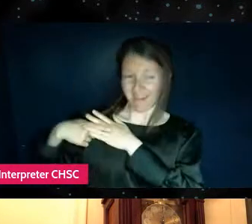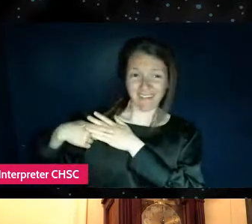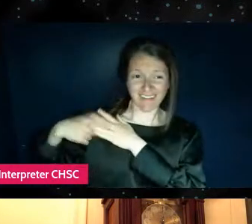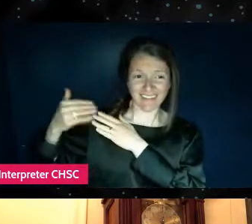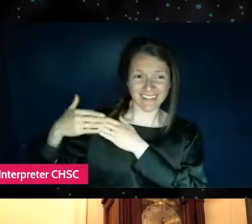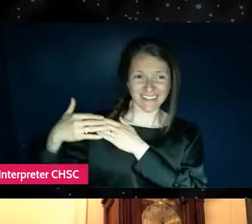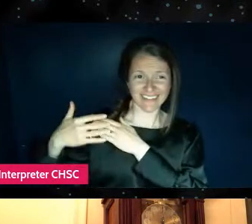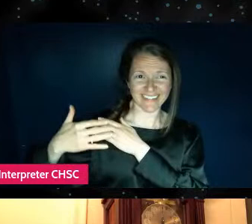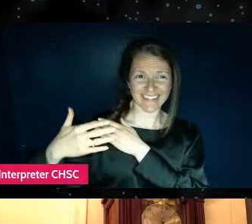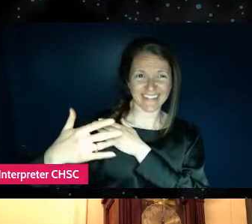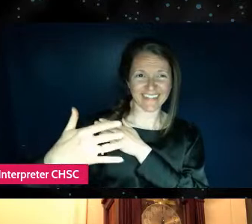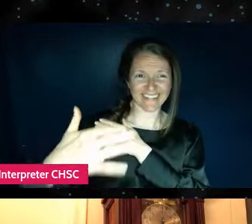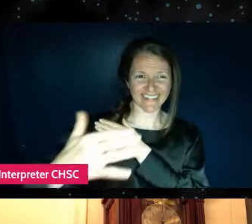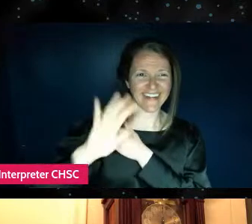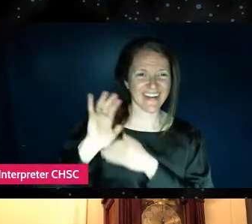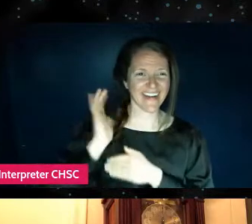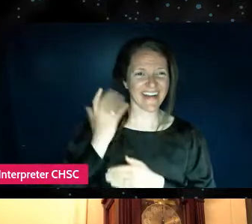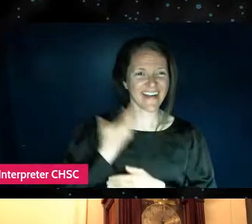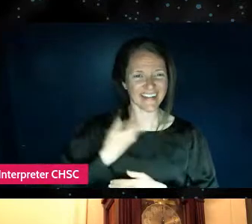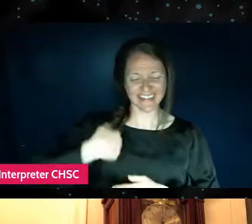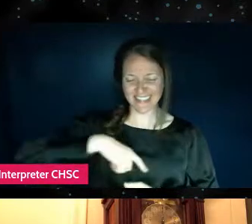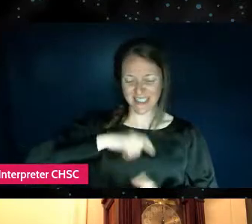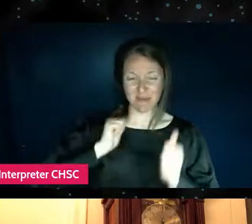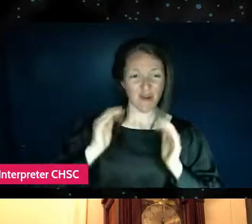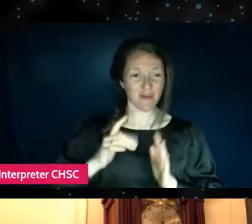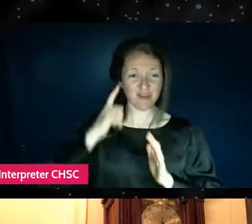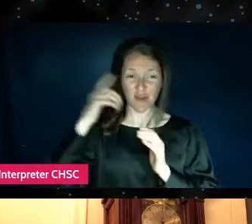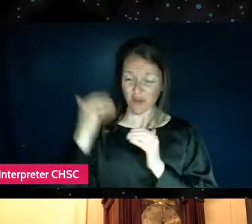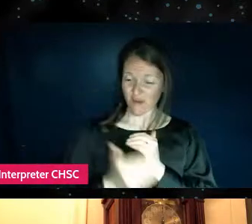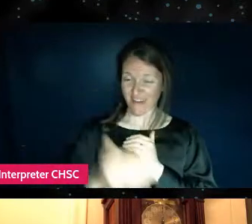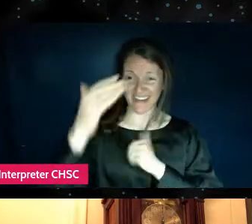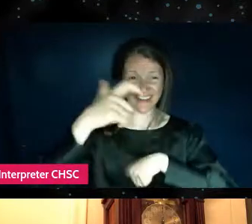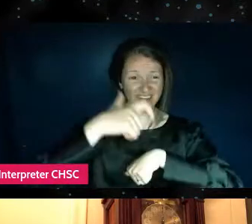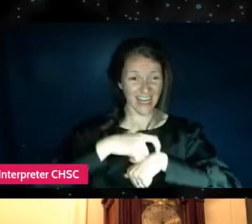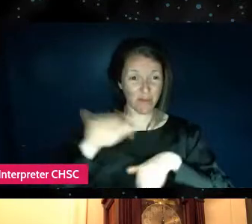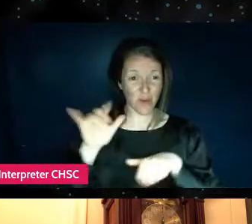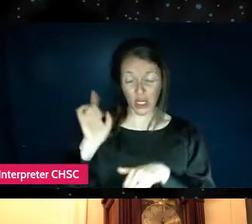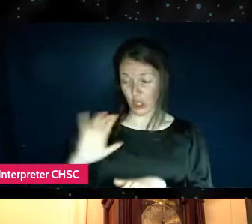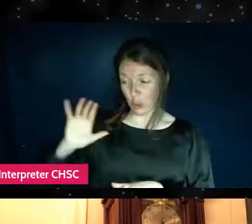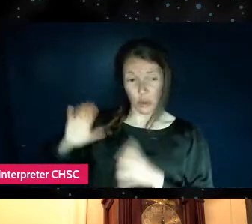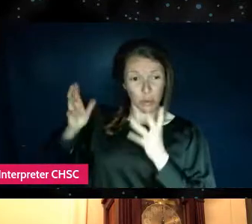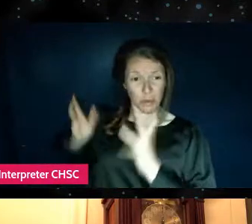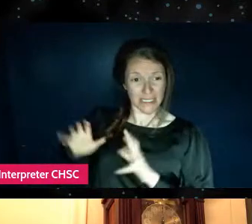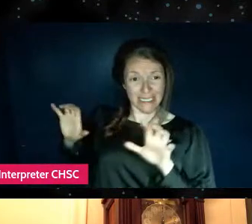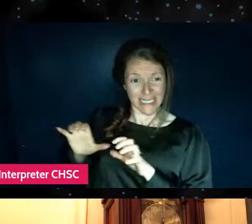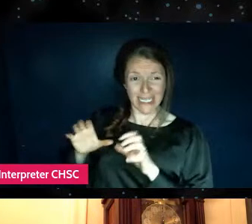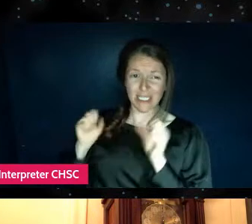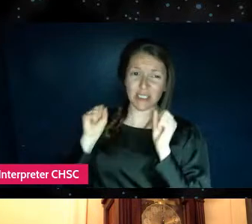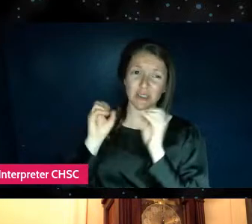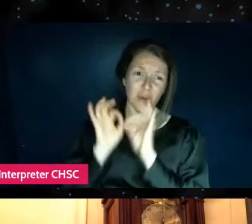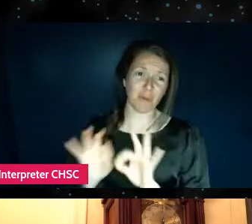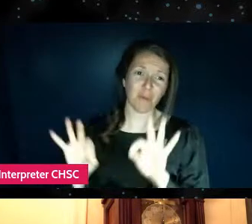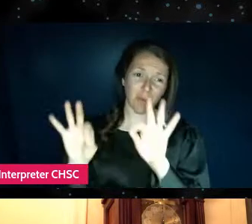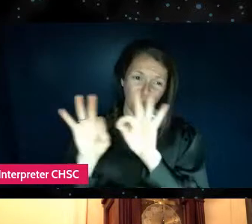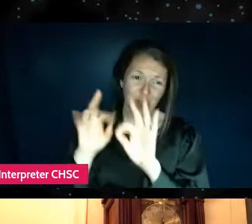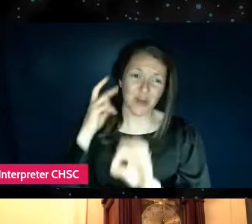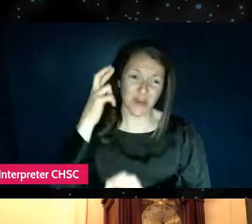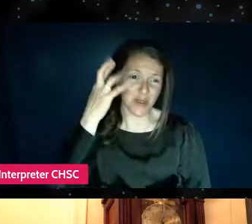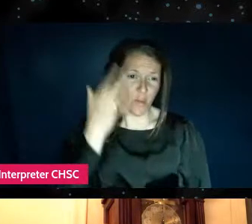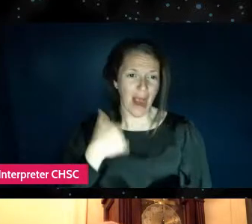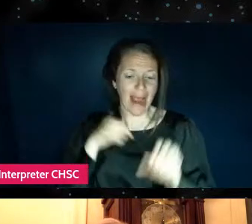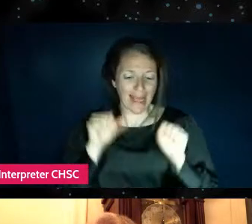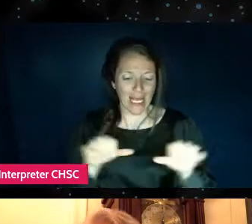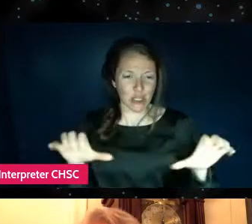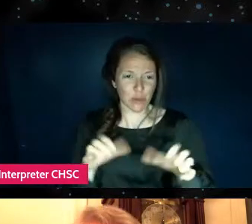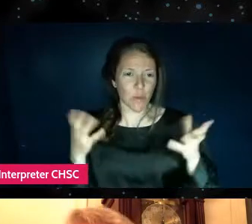us performers for the rest of time. Like, what you all did is so important, and it is the reason why I do what I do as a